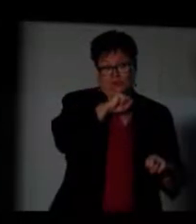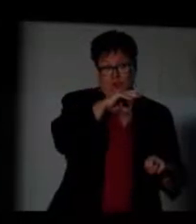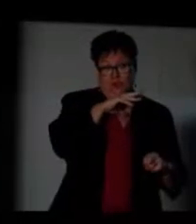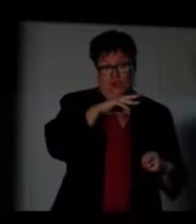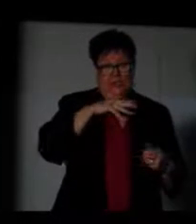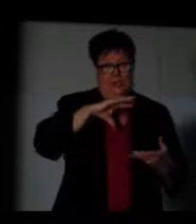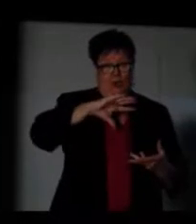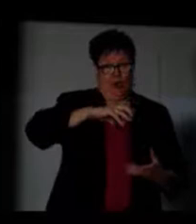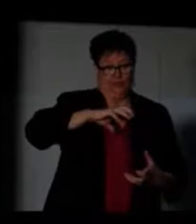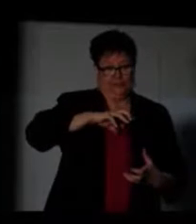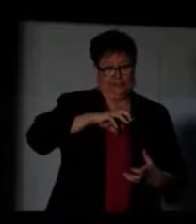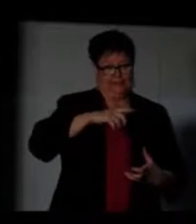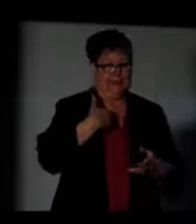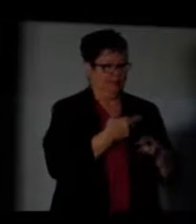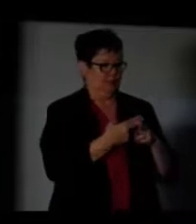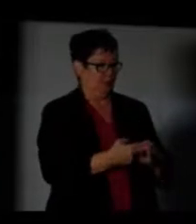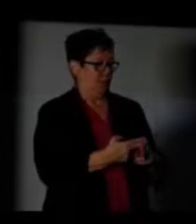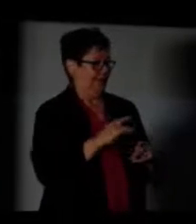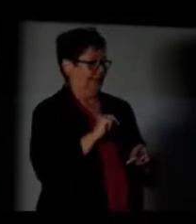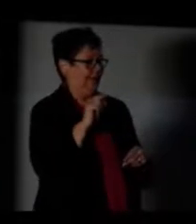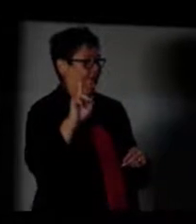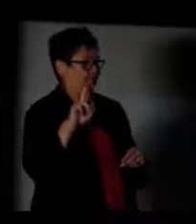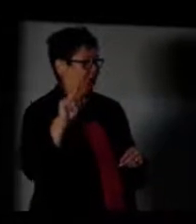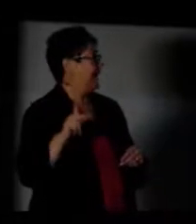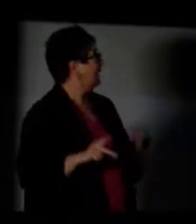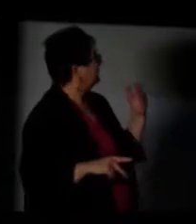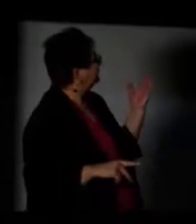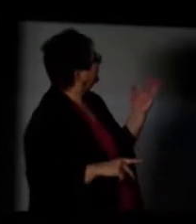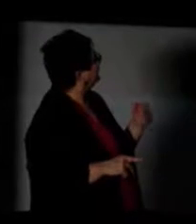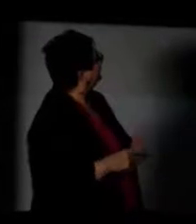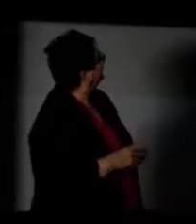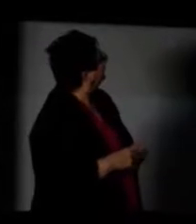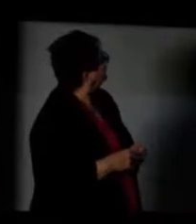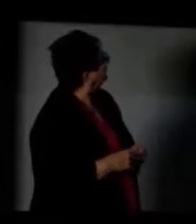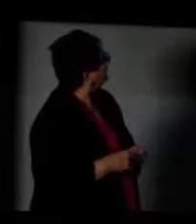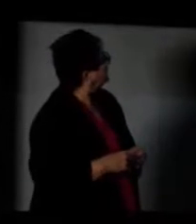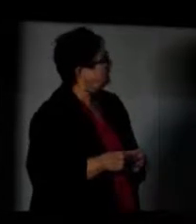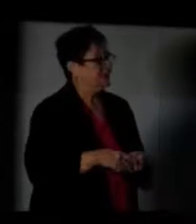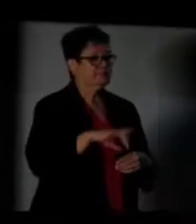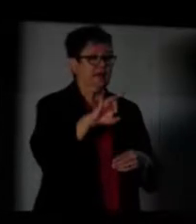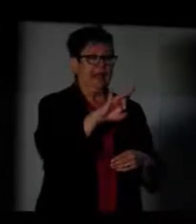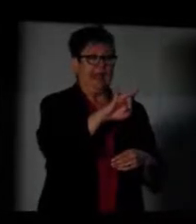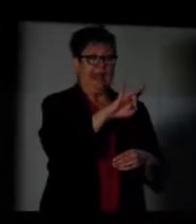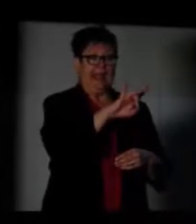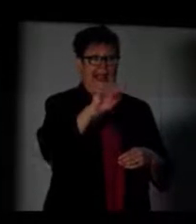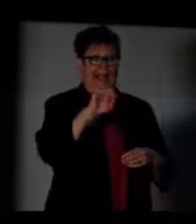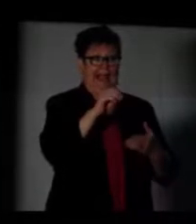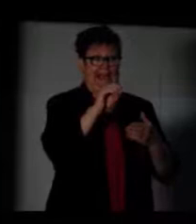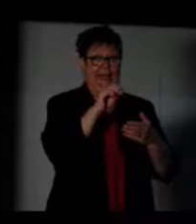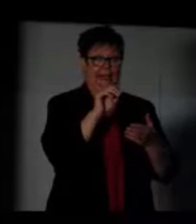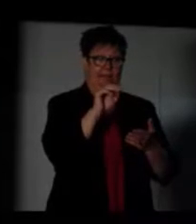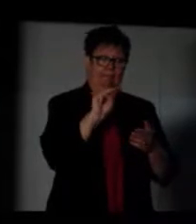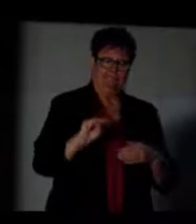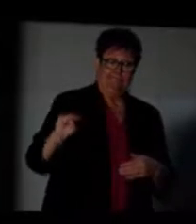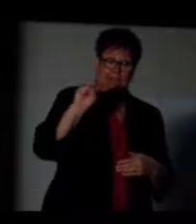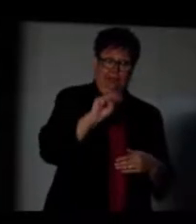UK. Here's our dirty laundry. We've got about 80 million specimens, as I